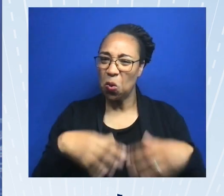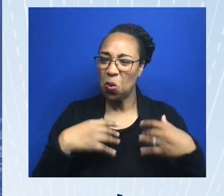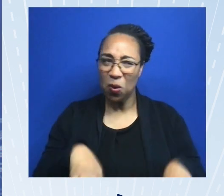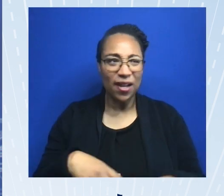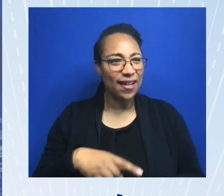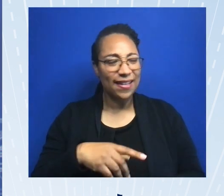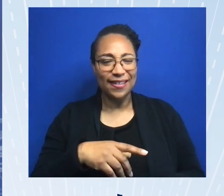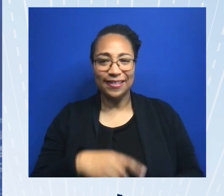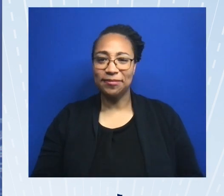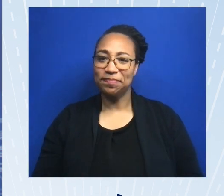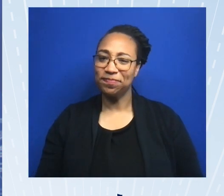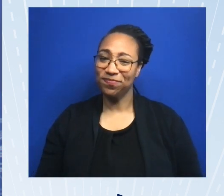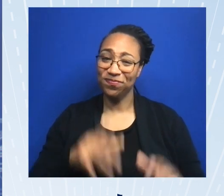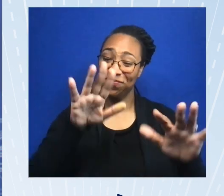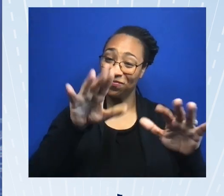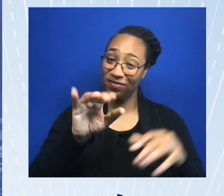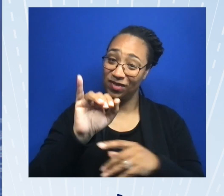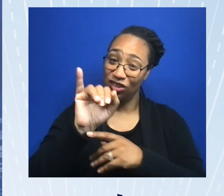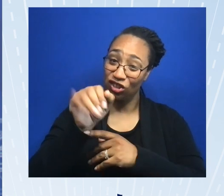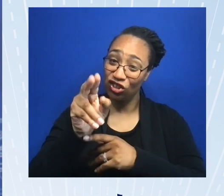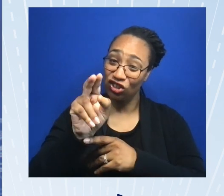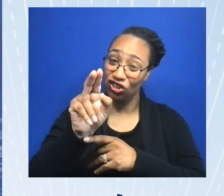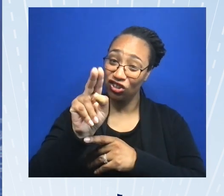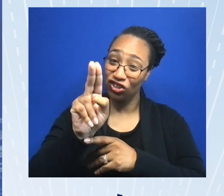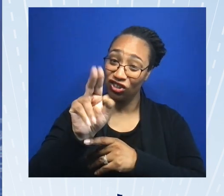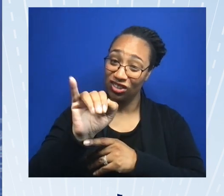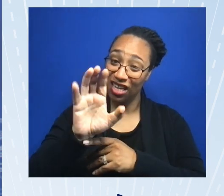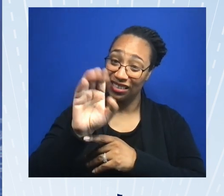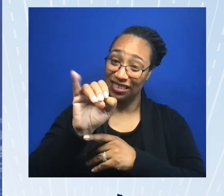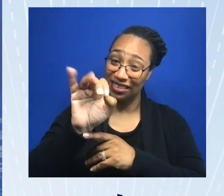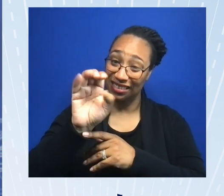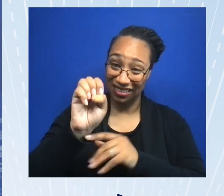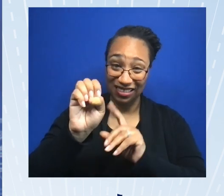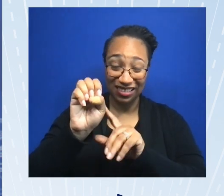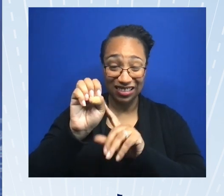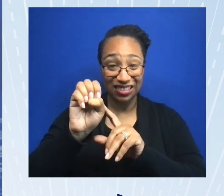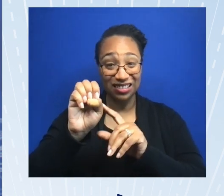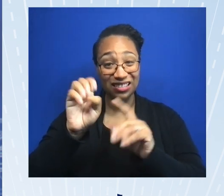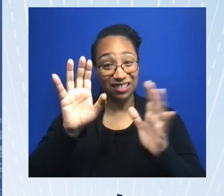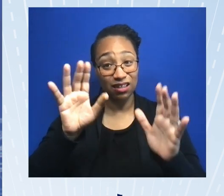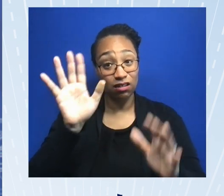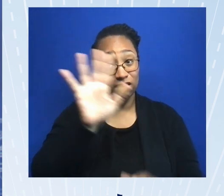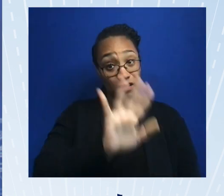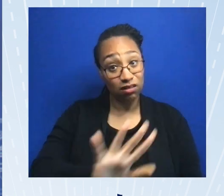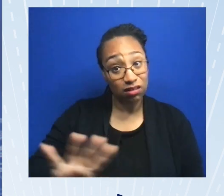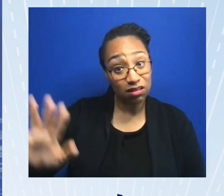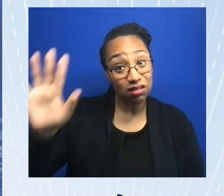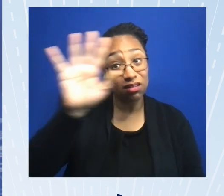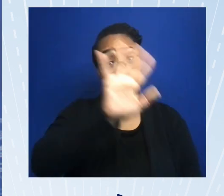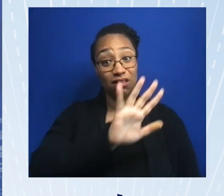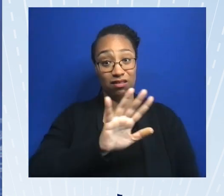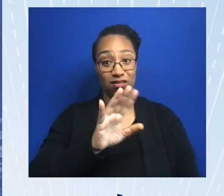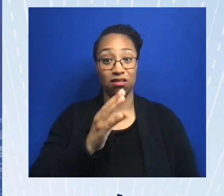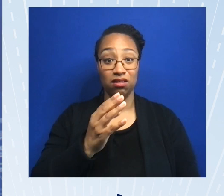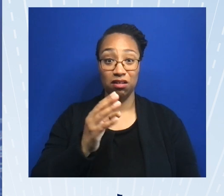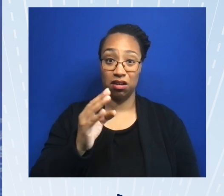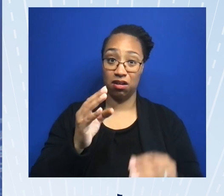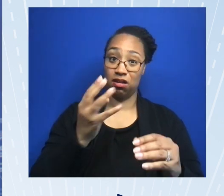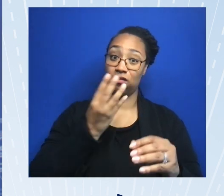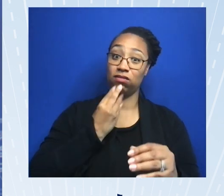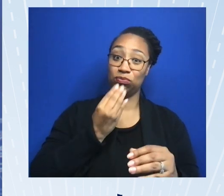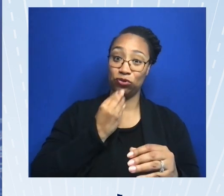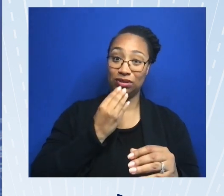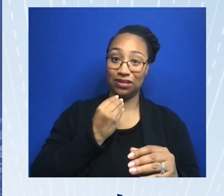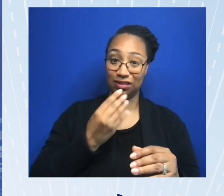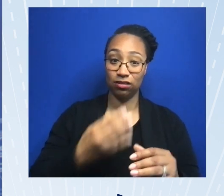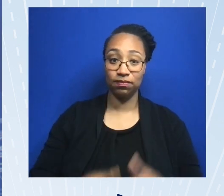of inspiration for me and the work that I do. But as the second gentleman has said in other contexts, we have a lot of tikkun